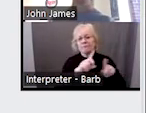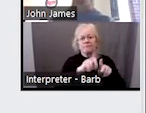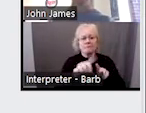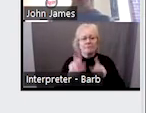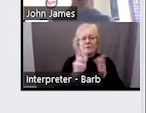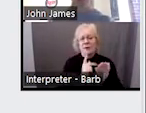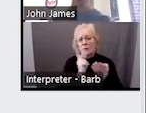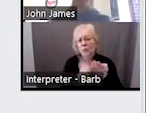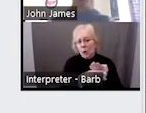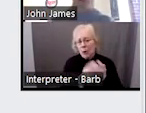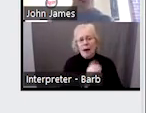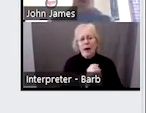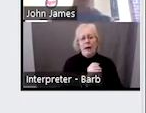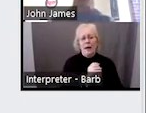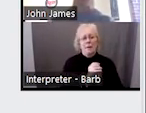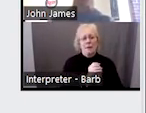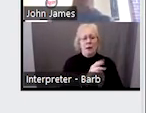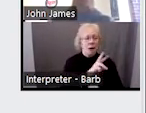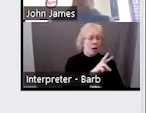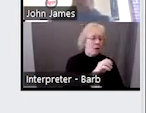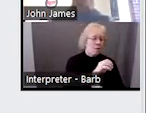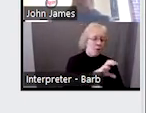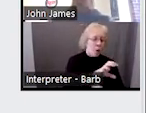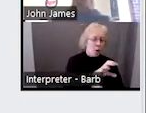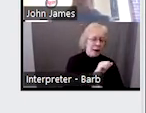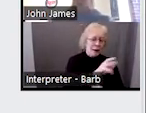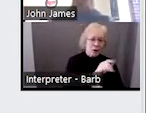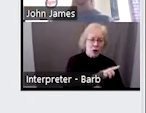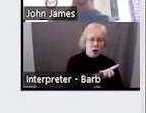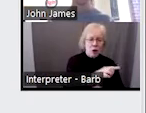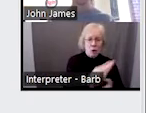like ECF Choices, vocational rehab,